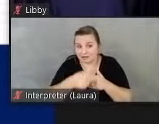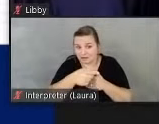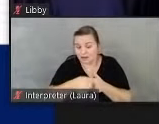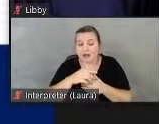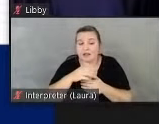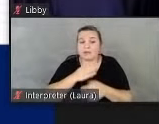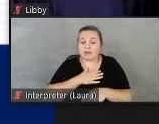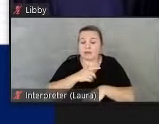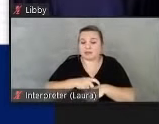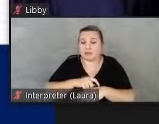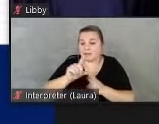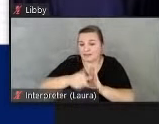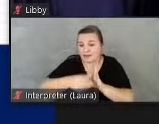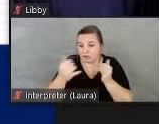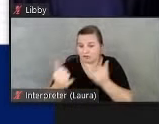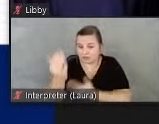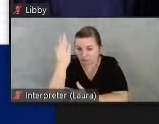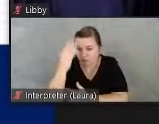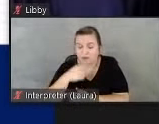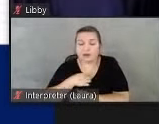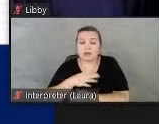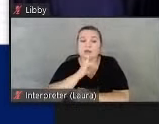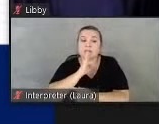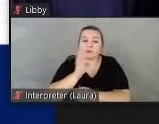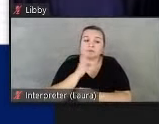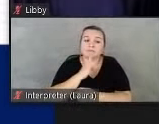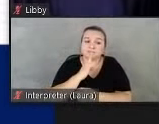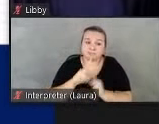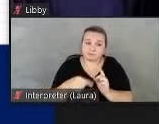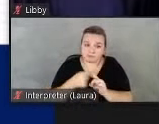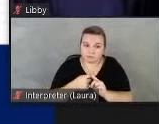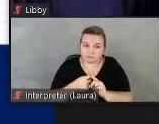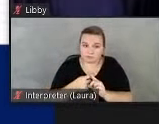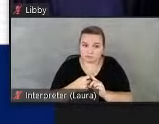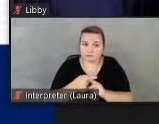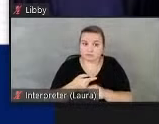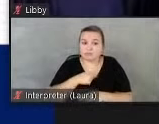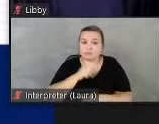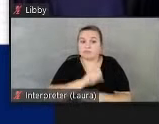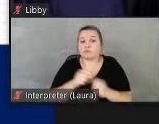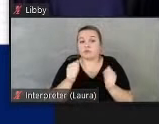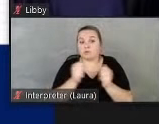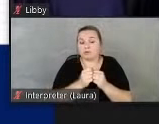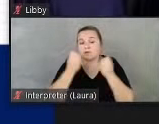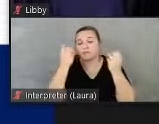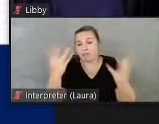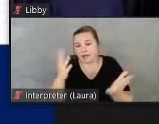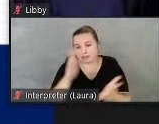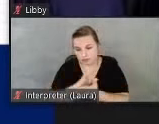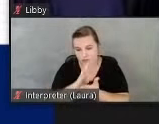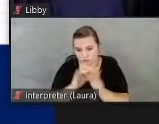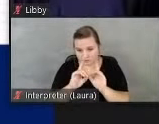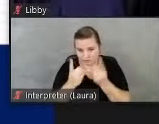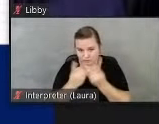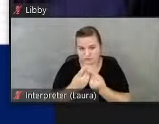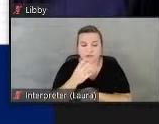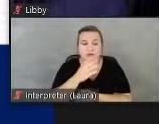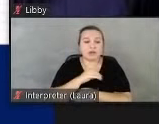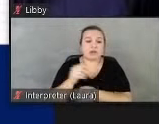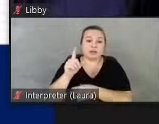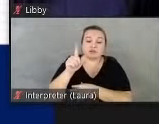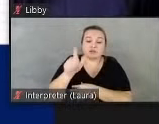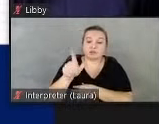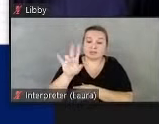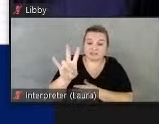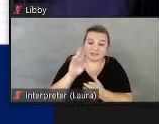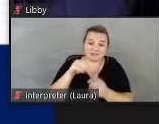morning, is what I'm going to talk about is when I work with a lot of school districts and 27 states right